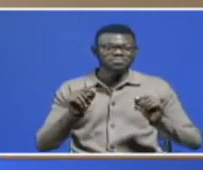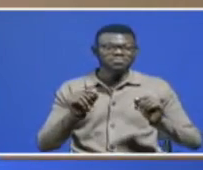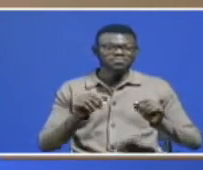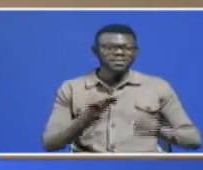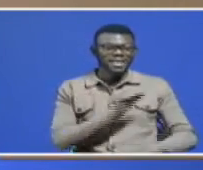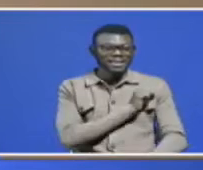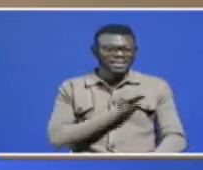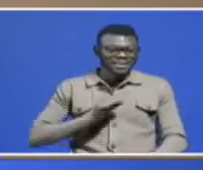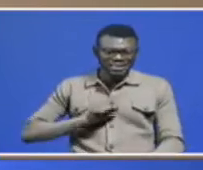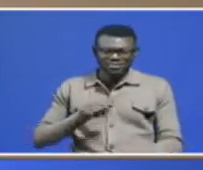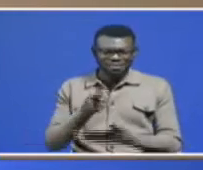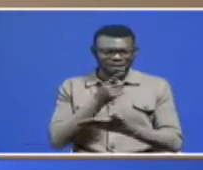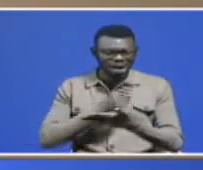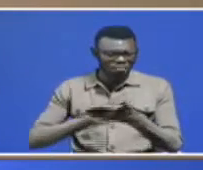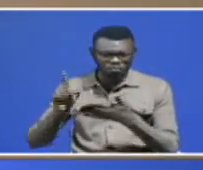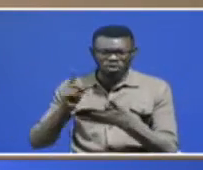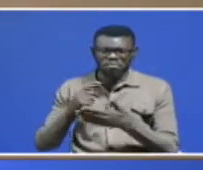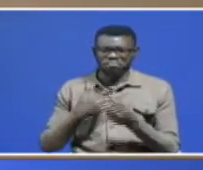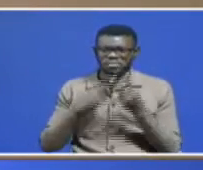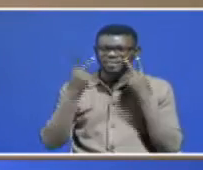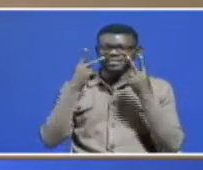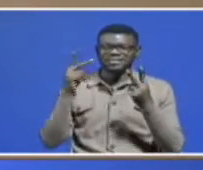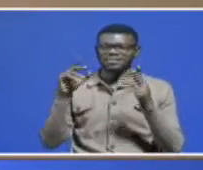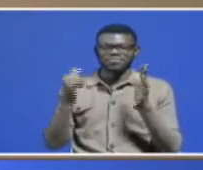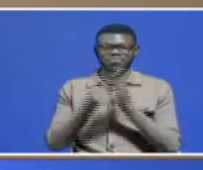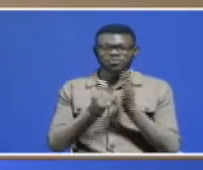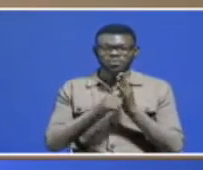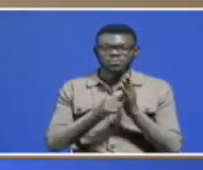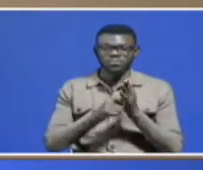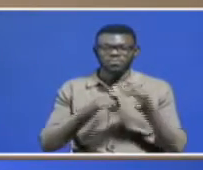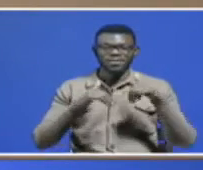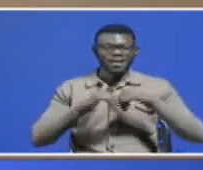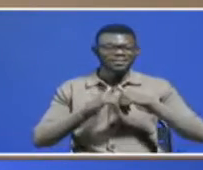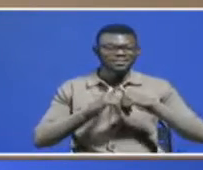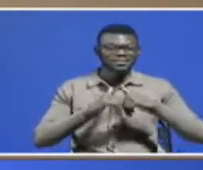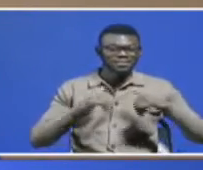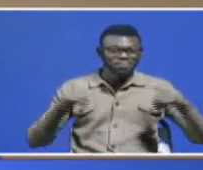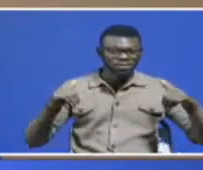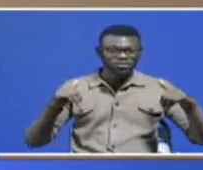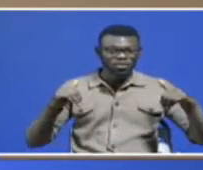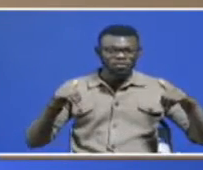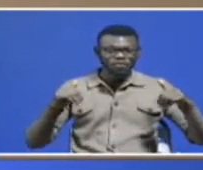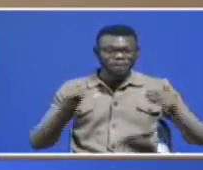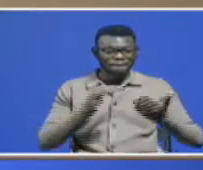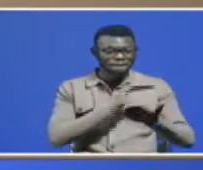it's a disaster, because the doctrine of separation of powers, Jesse,